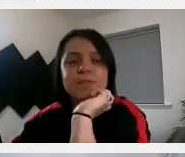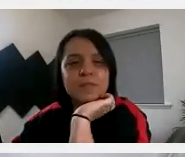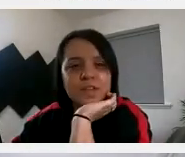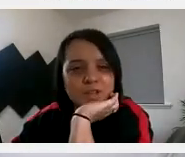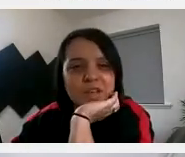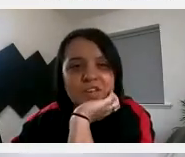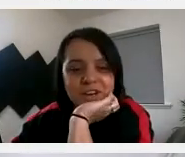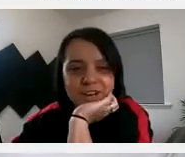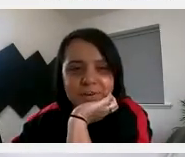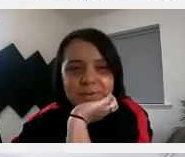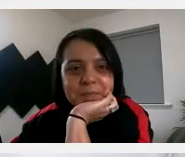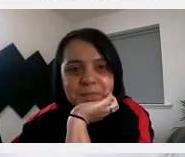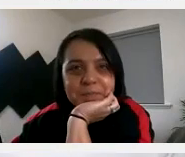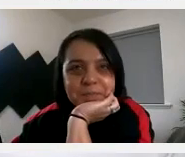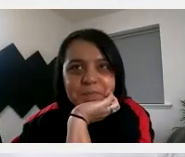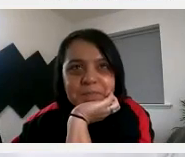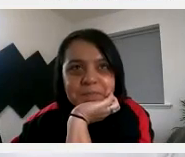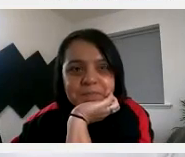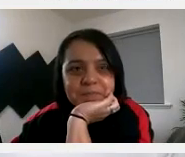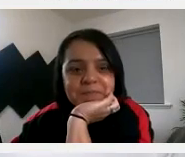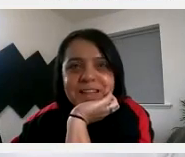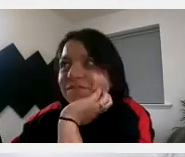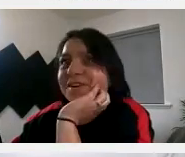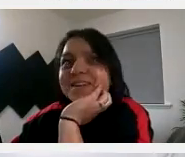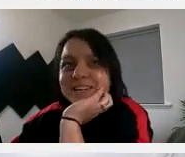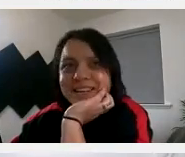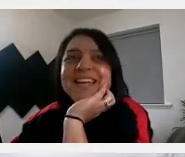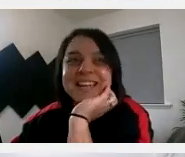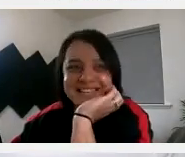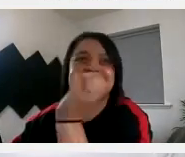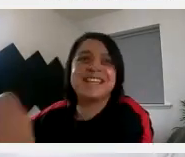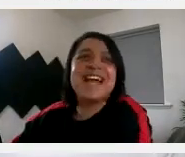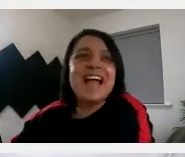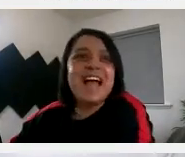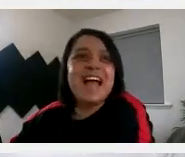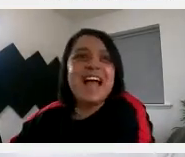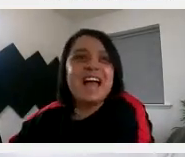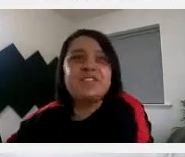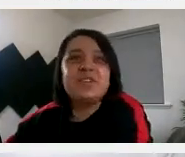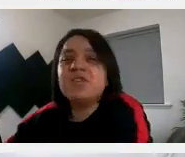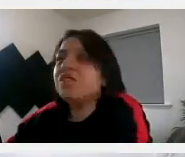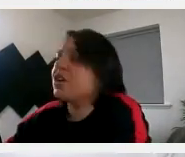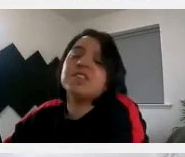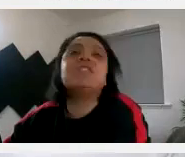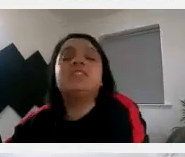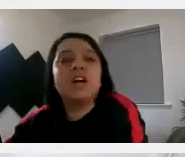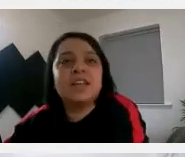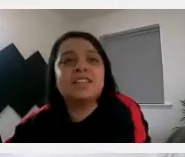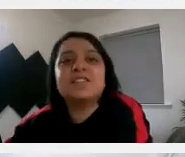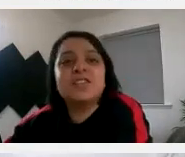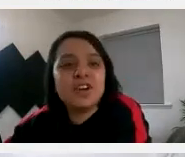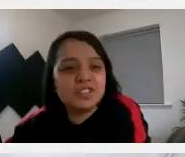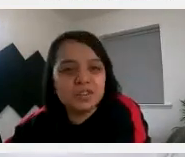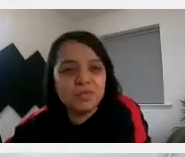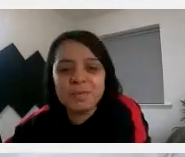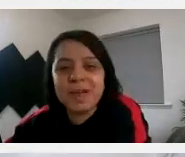That we're speaking right now? English. English. English, yes. And do you guys, it's not a test, do